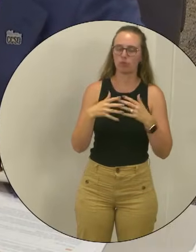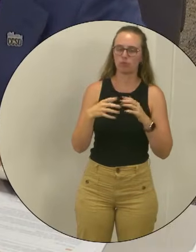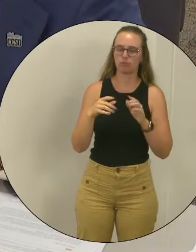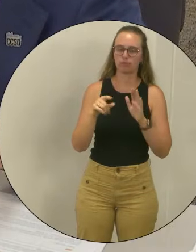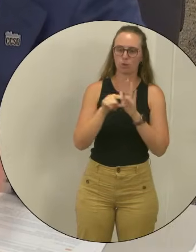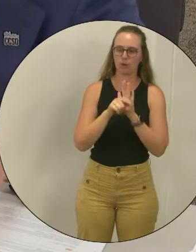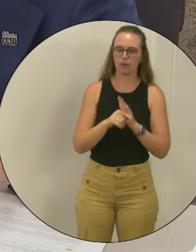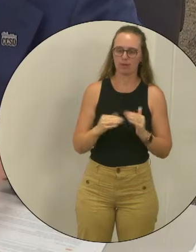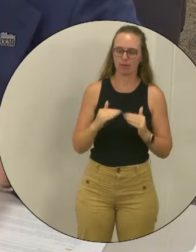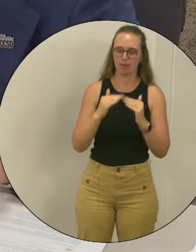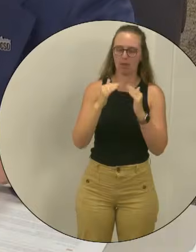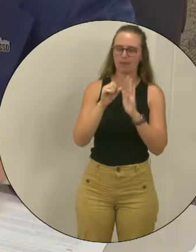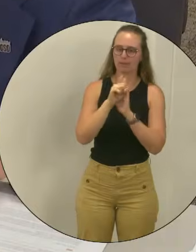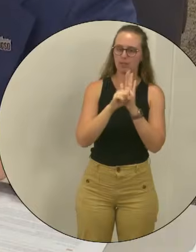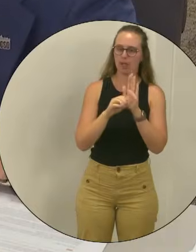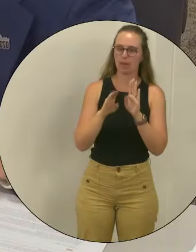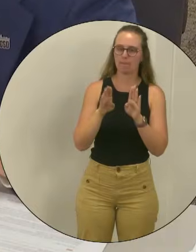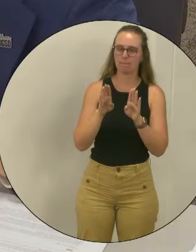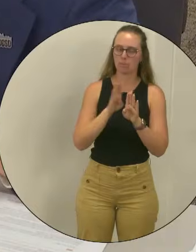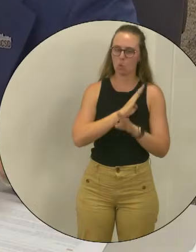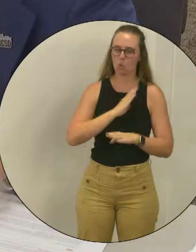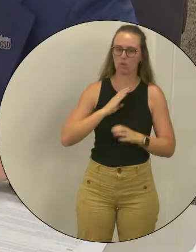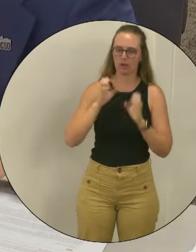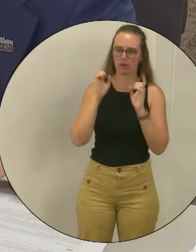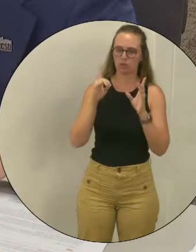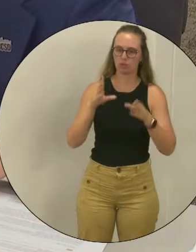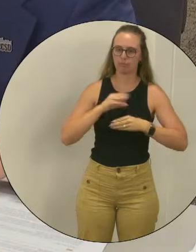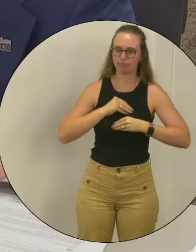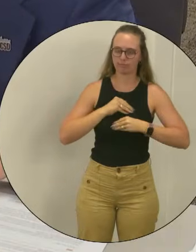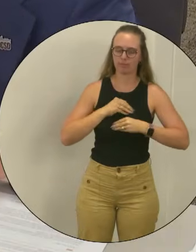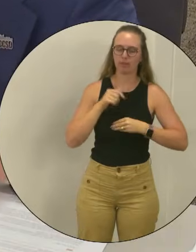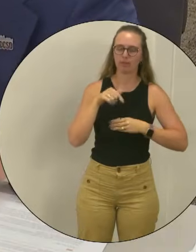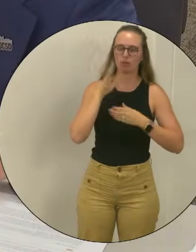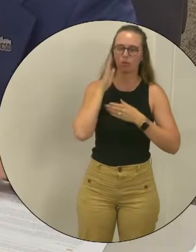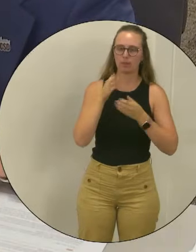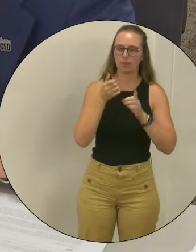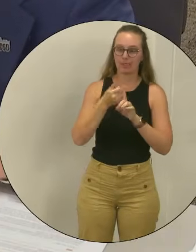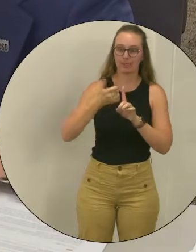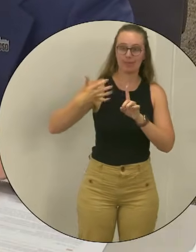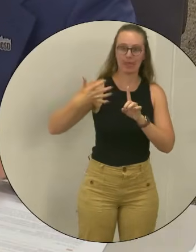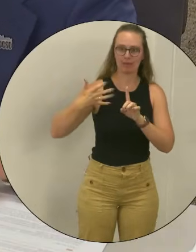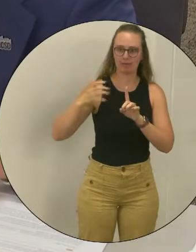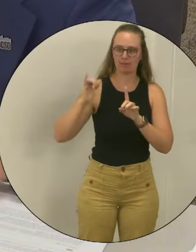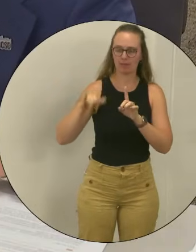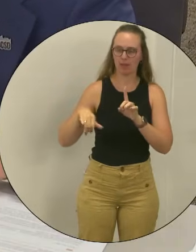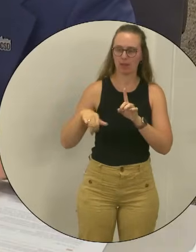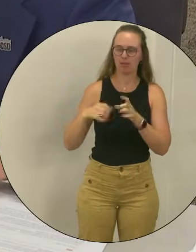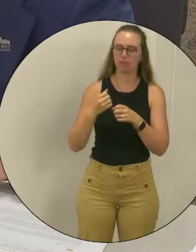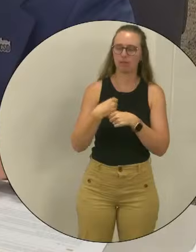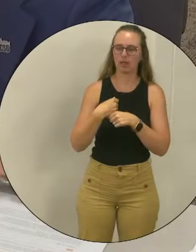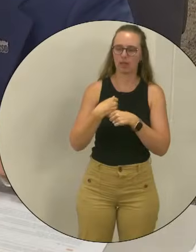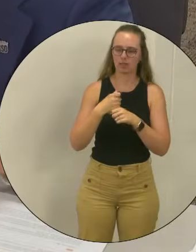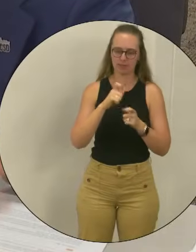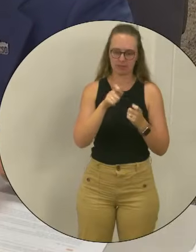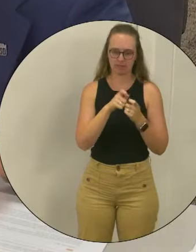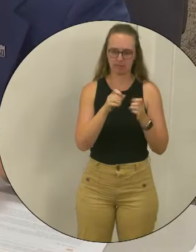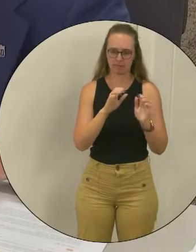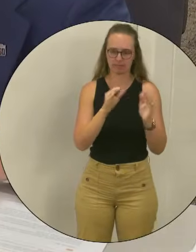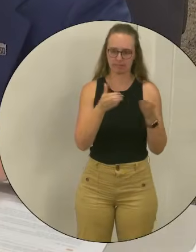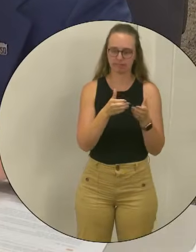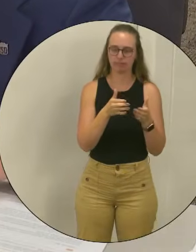or the State Board of Education adopts, and so this would be looking at potentially expanding that or creating a carve-out to use something